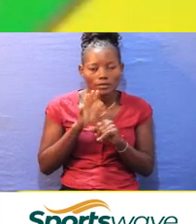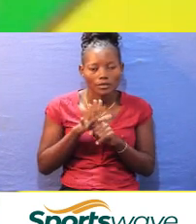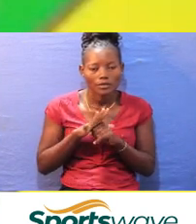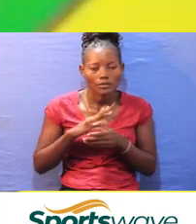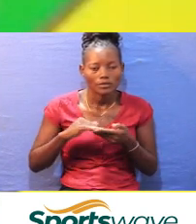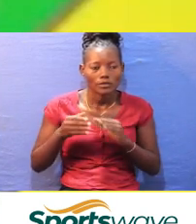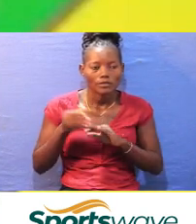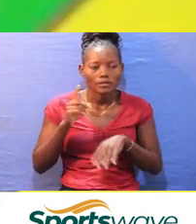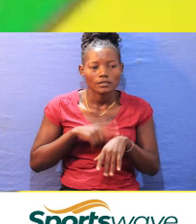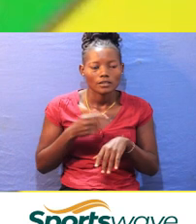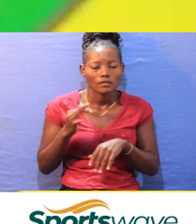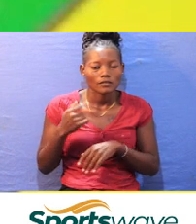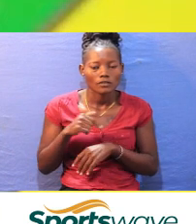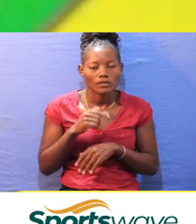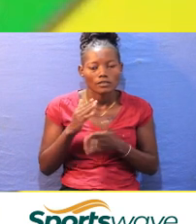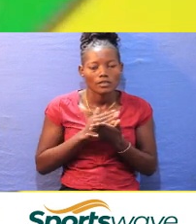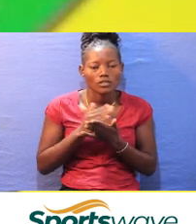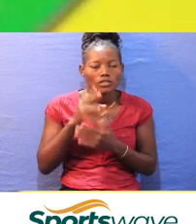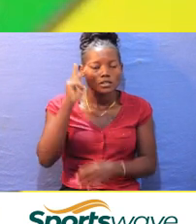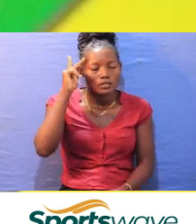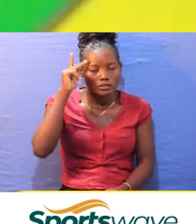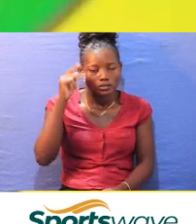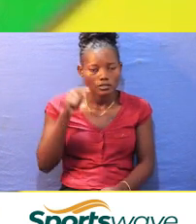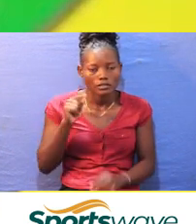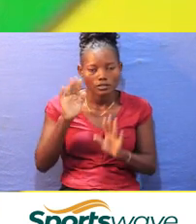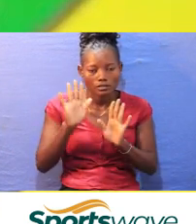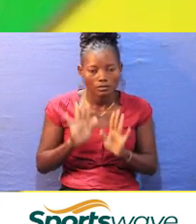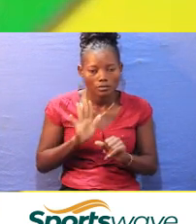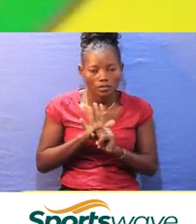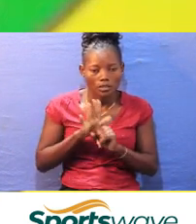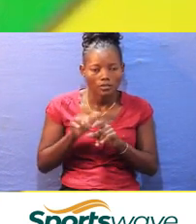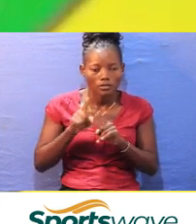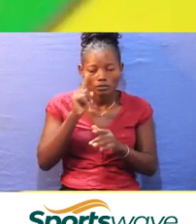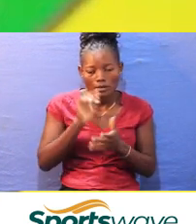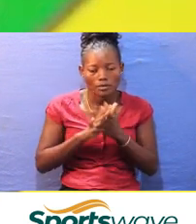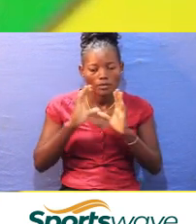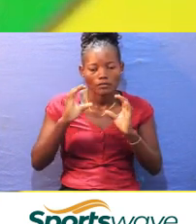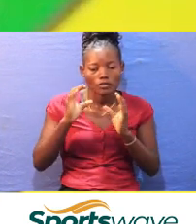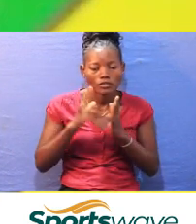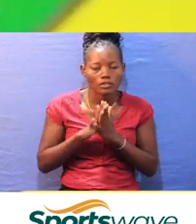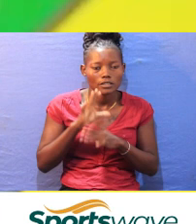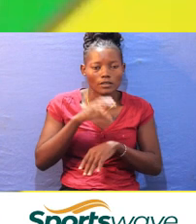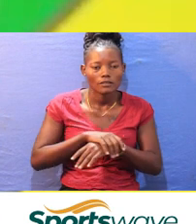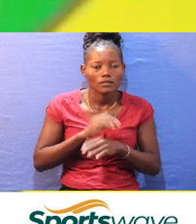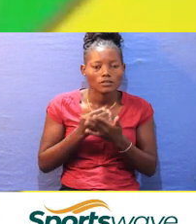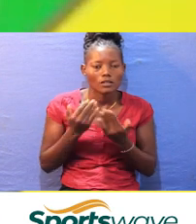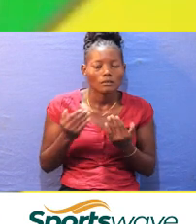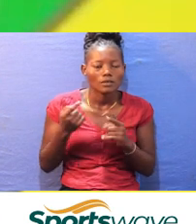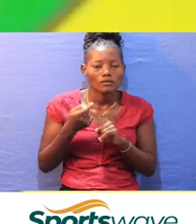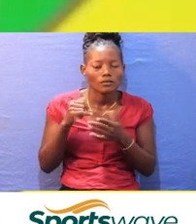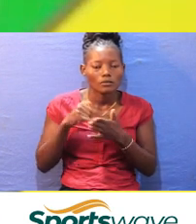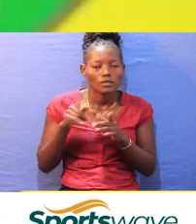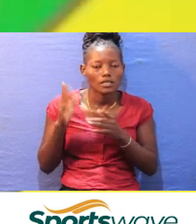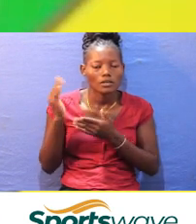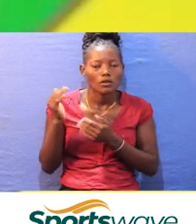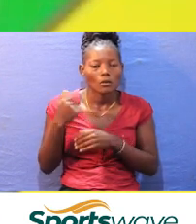your knowledge. This is very important, and I believe coaches have gotten something out of this. And I hope we'll have more such